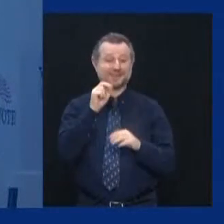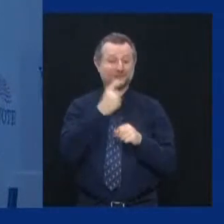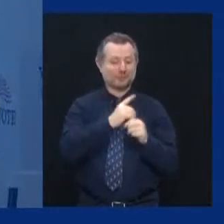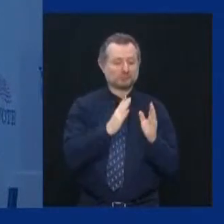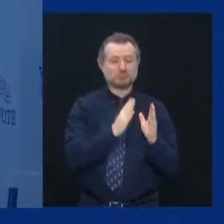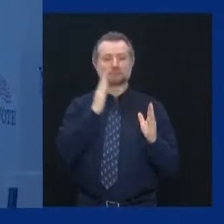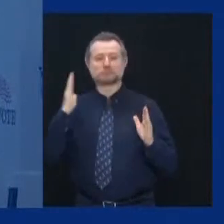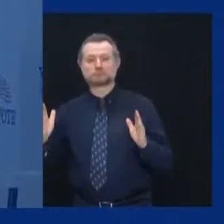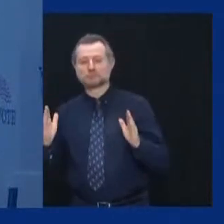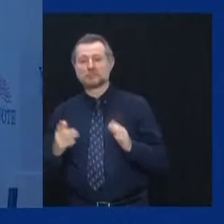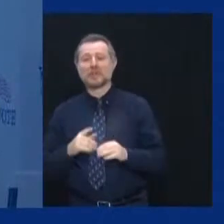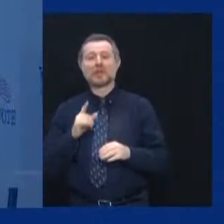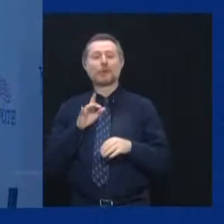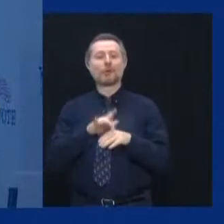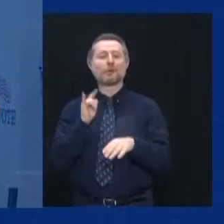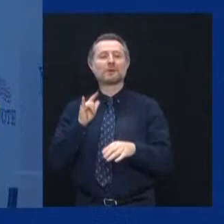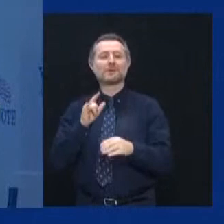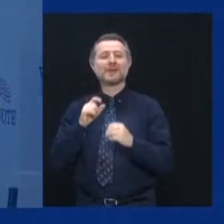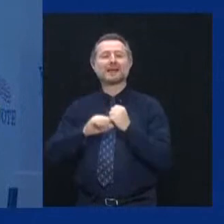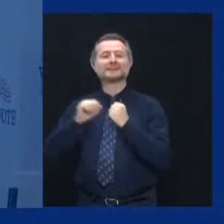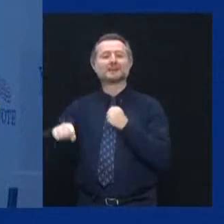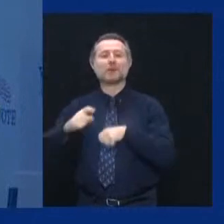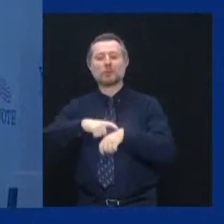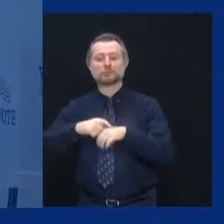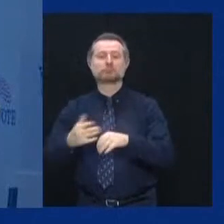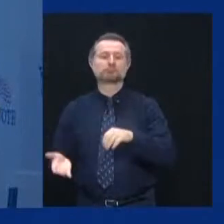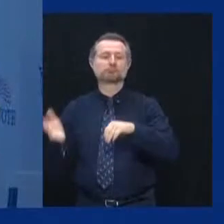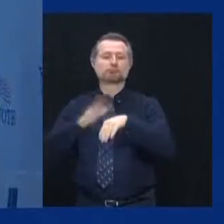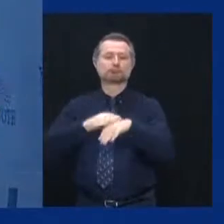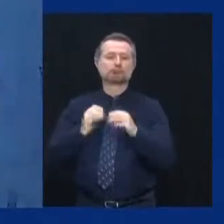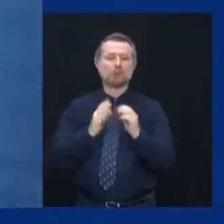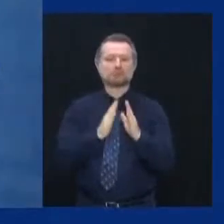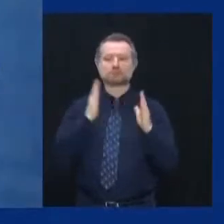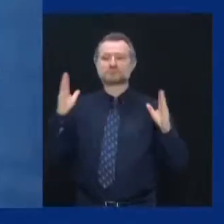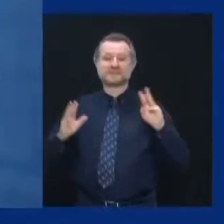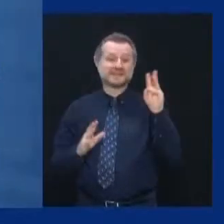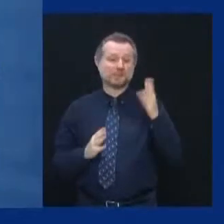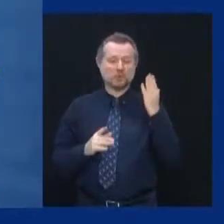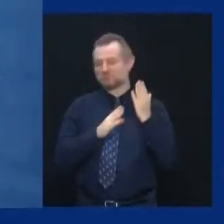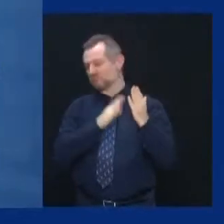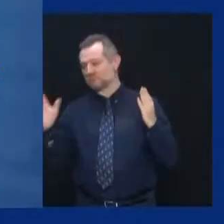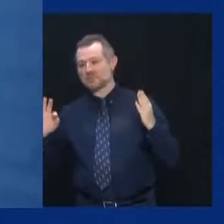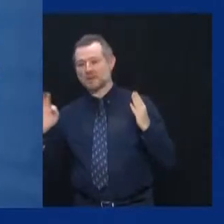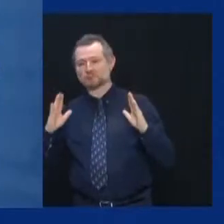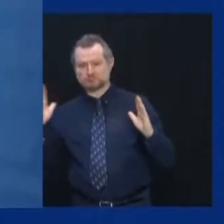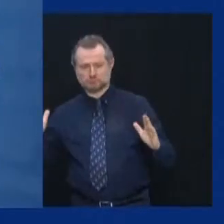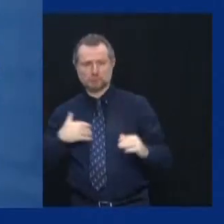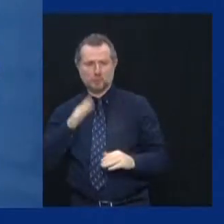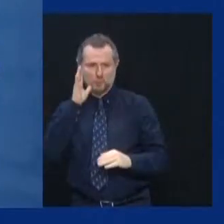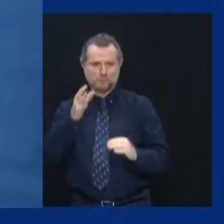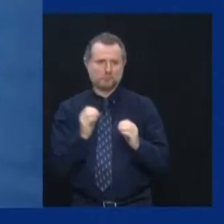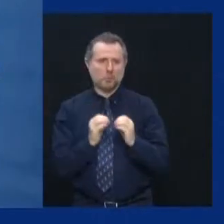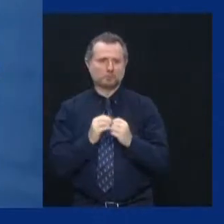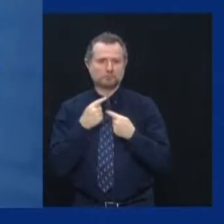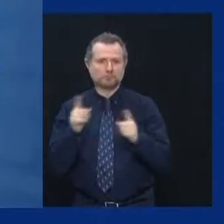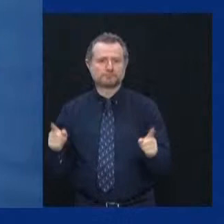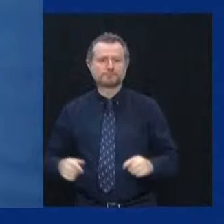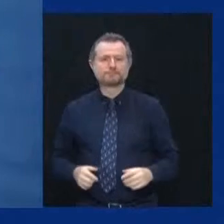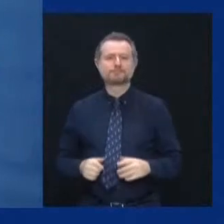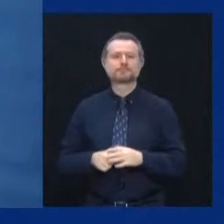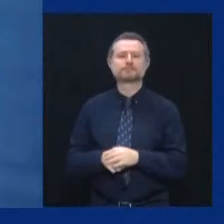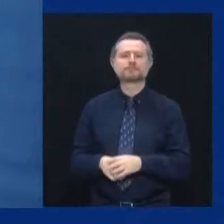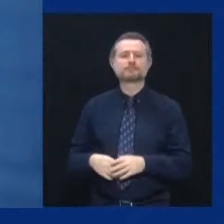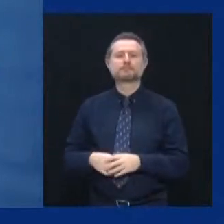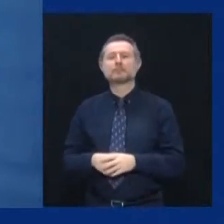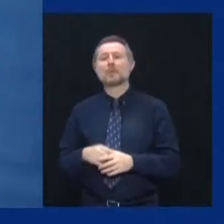early voting hours. It worked well, extend it. One of the most horrific results